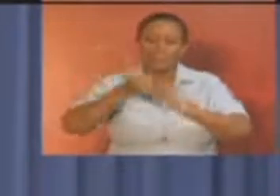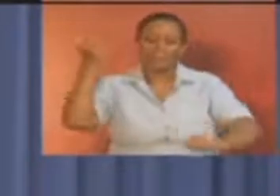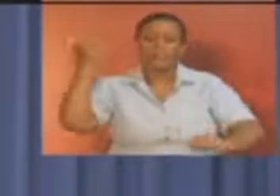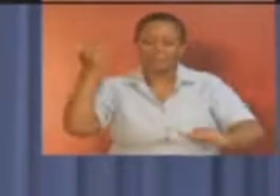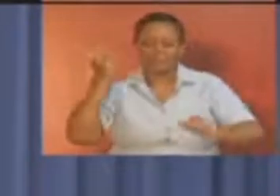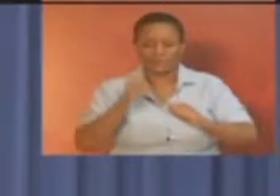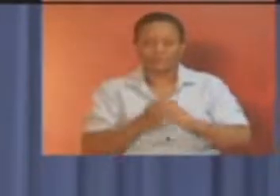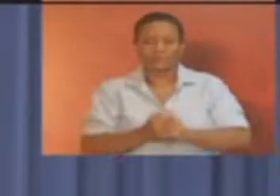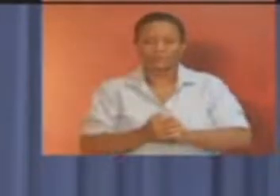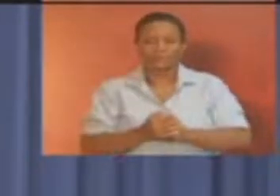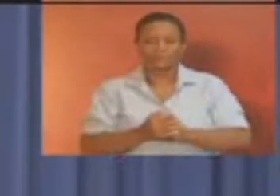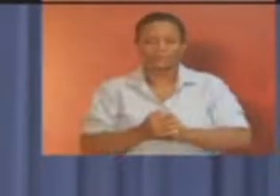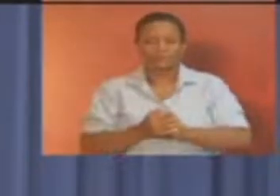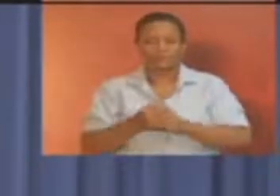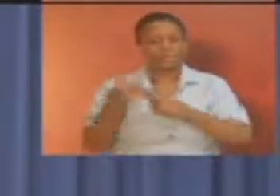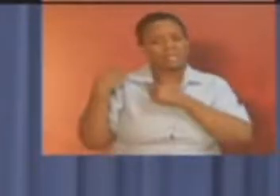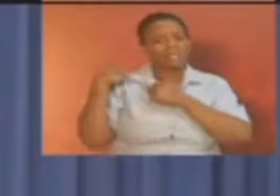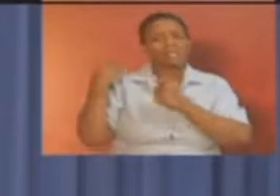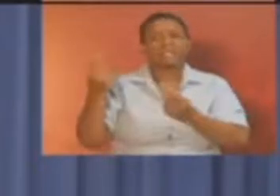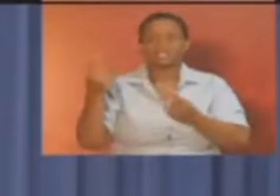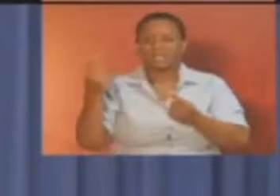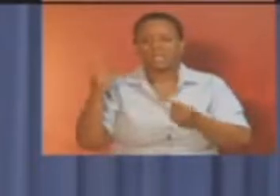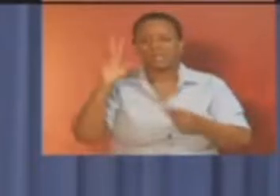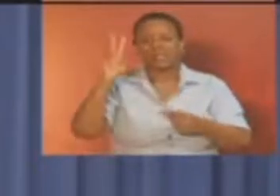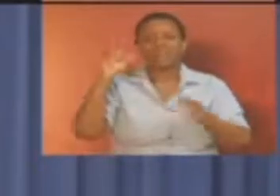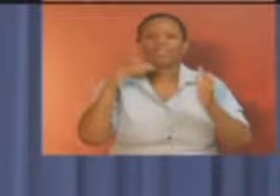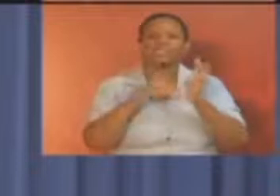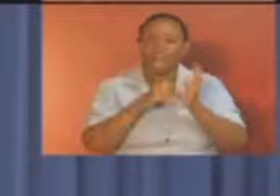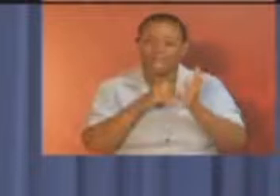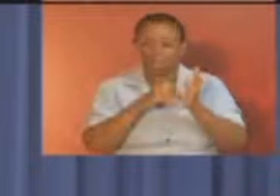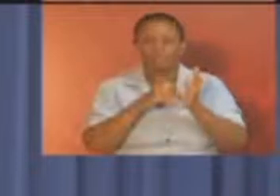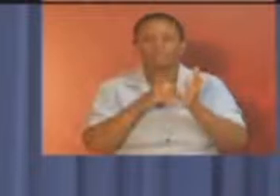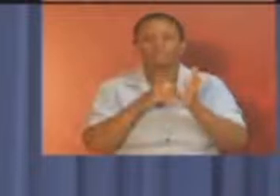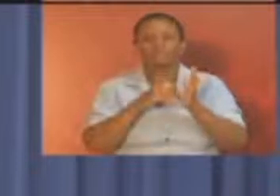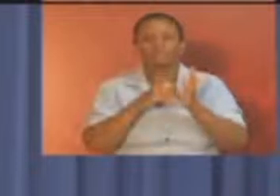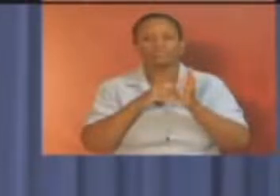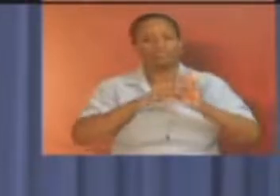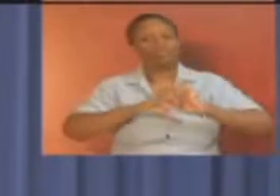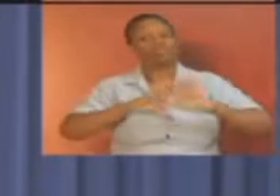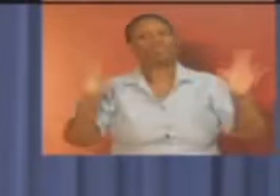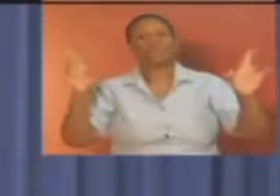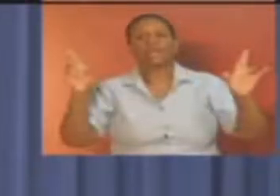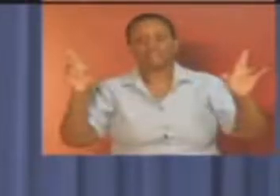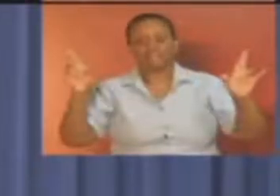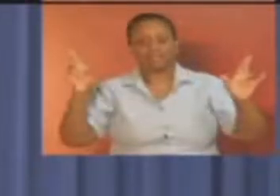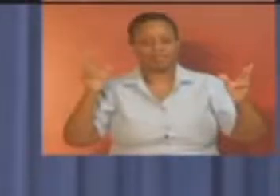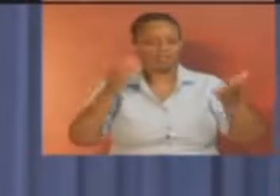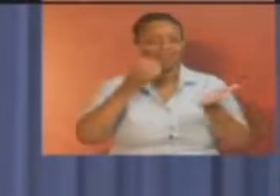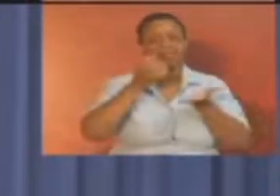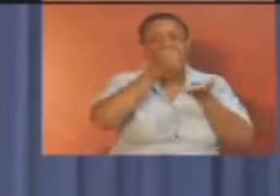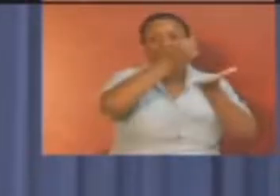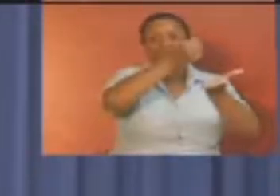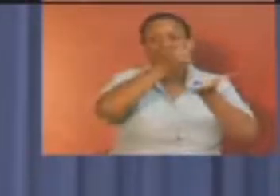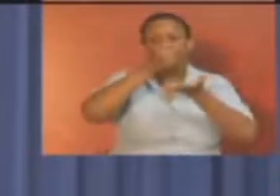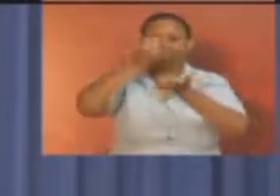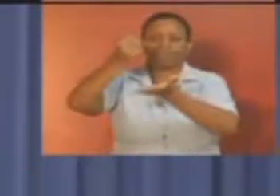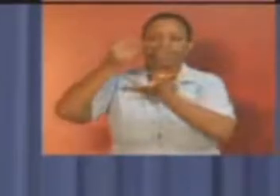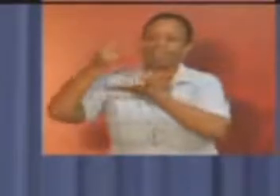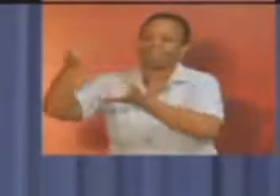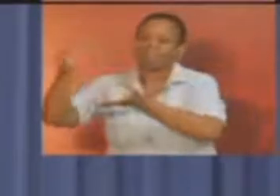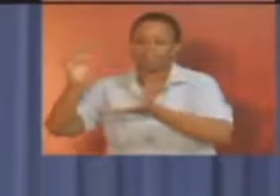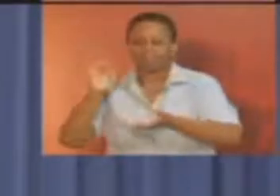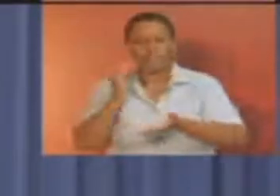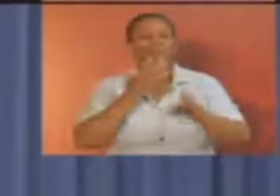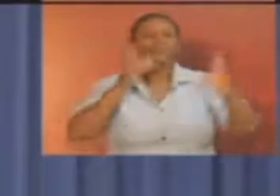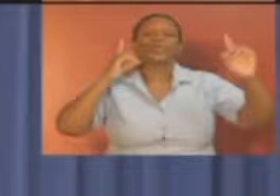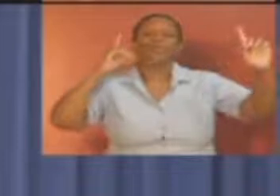already have 2,000 packages of food through NAMDEFCO ready to go out, and the target is that we would aim to provide